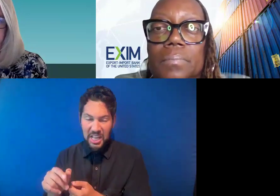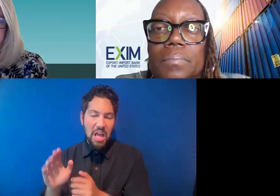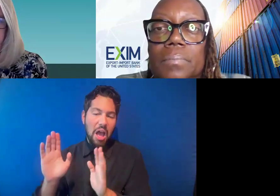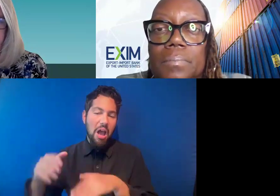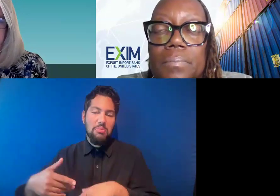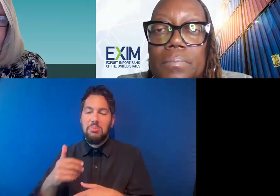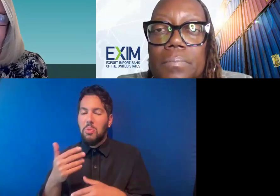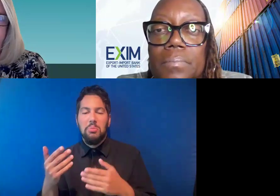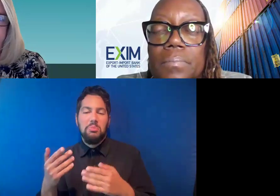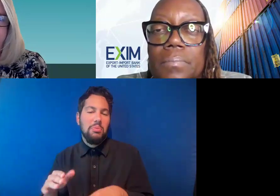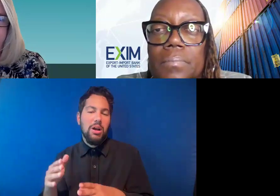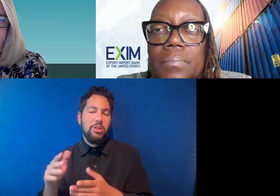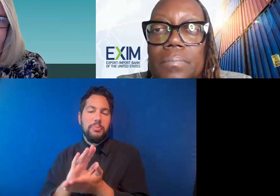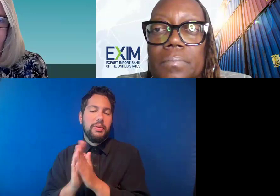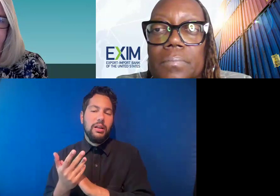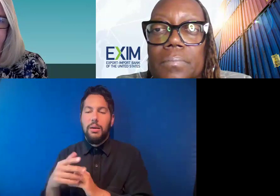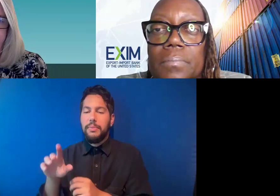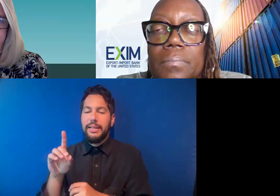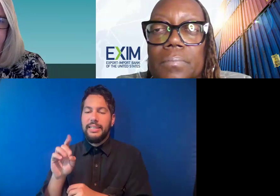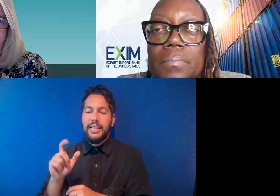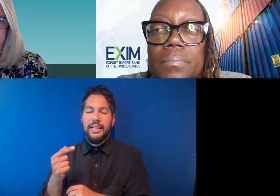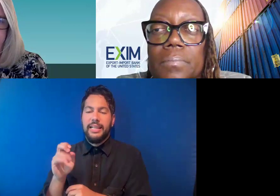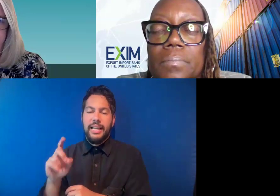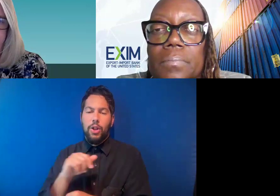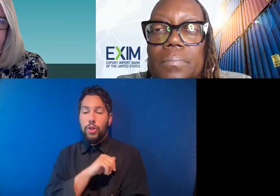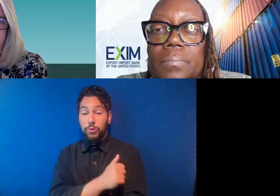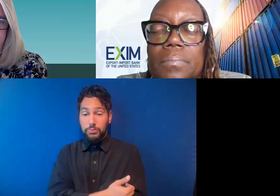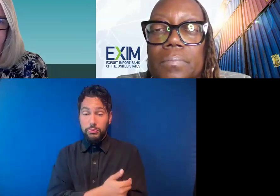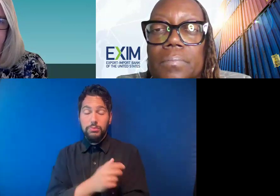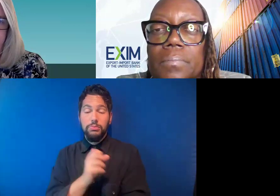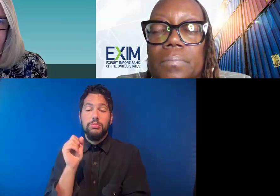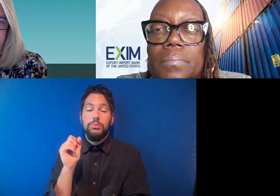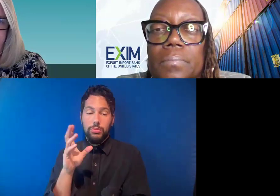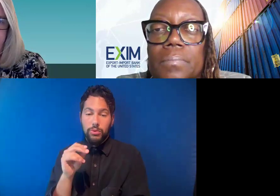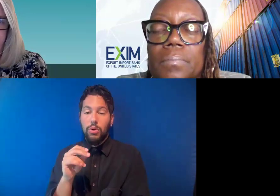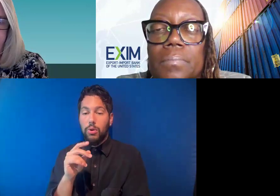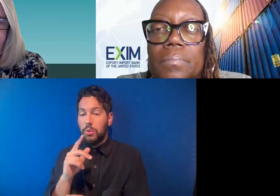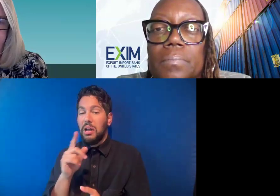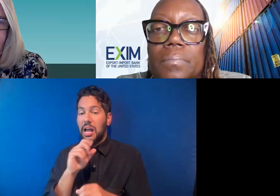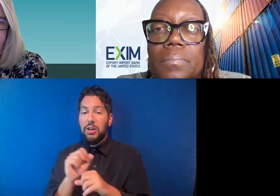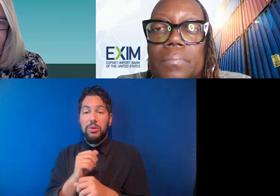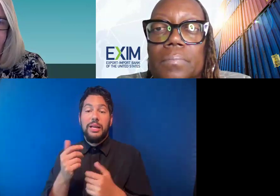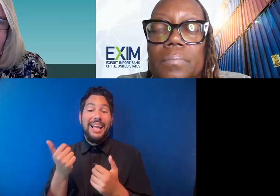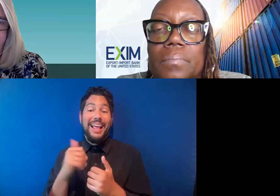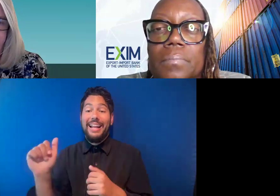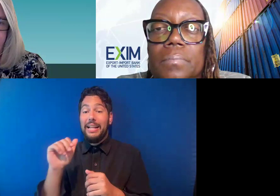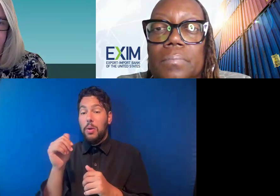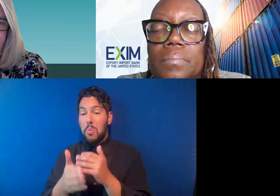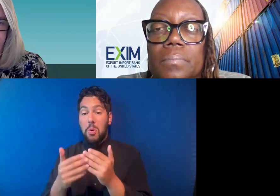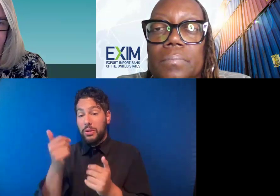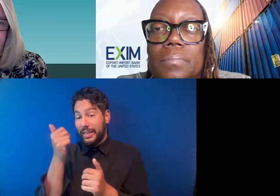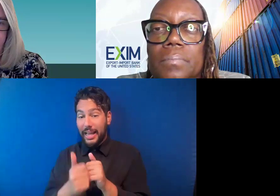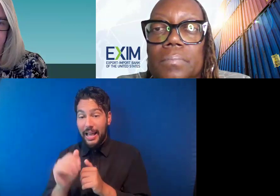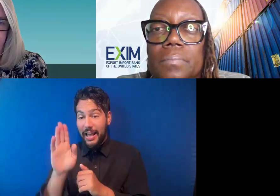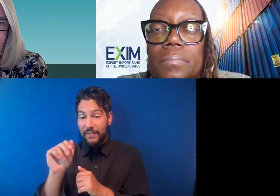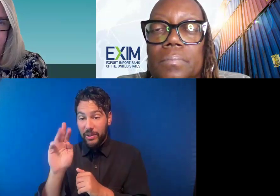bother getting the delegated authority. So in practice, what happens is almost every bank that submits